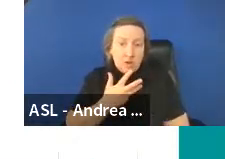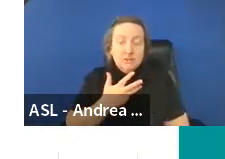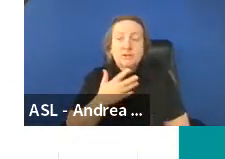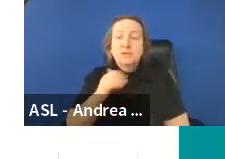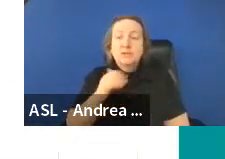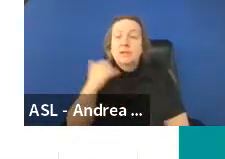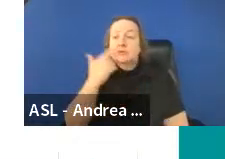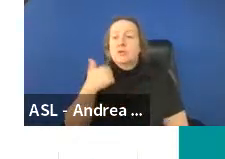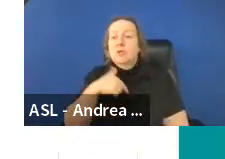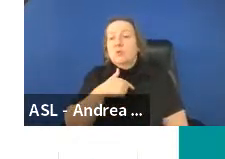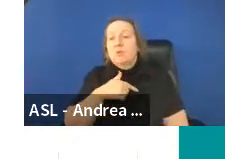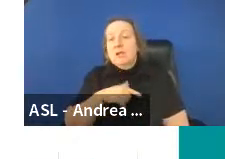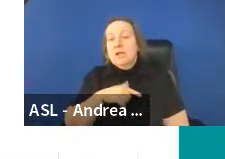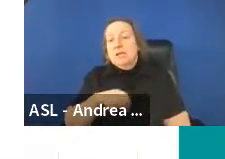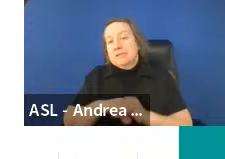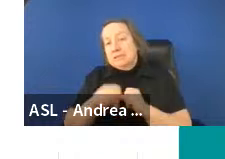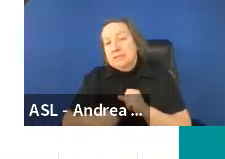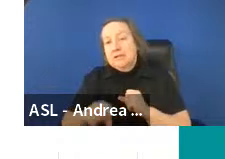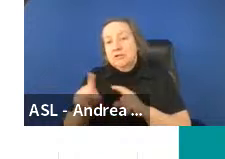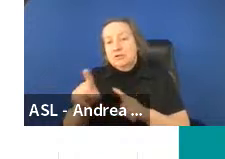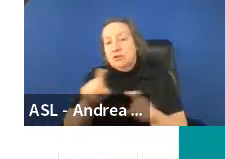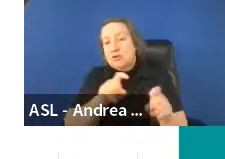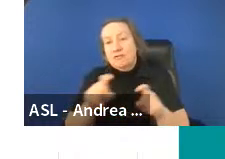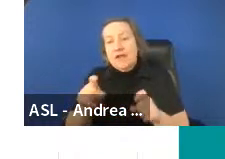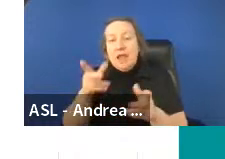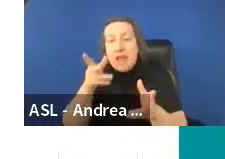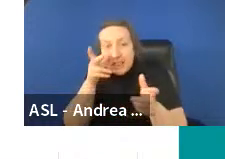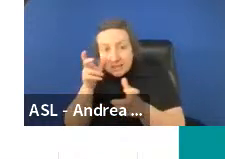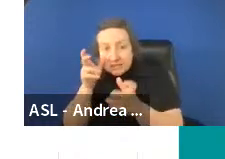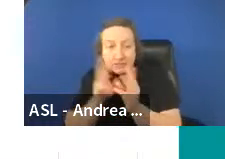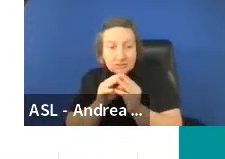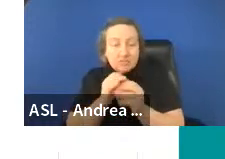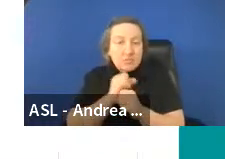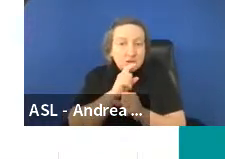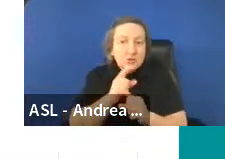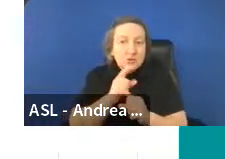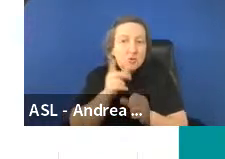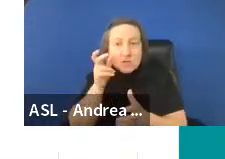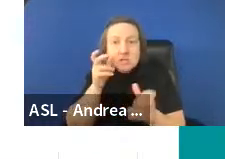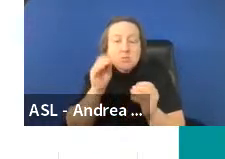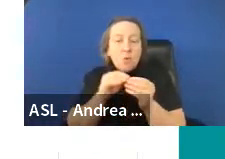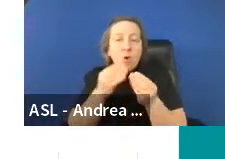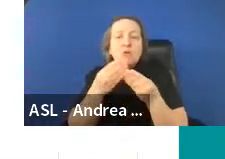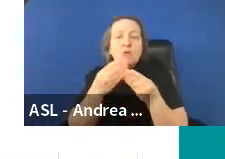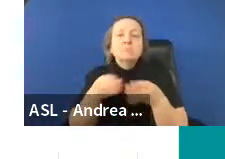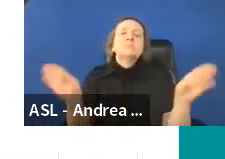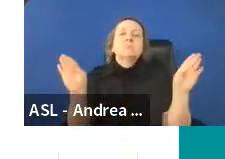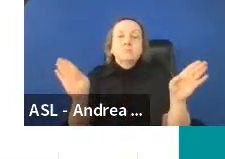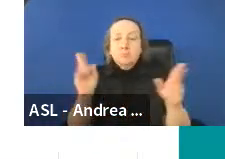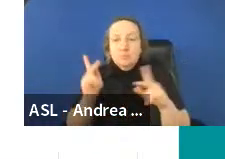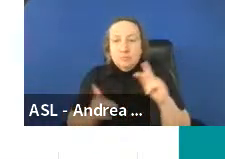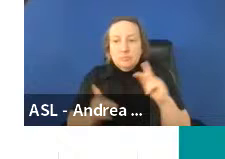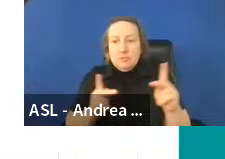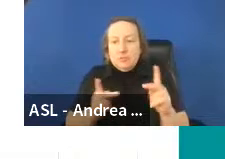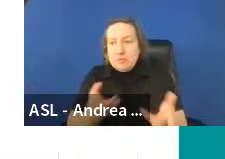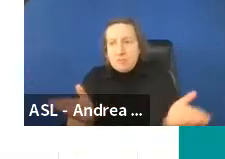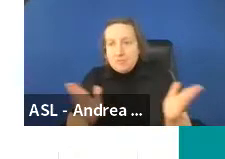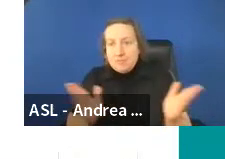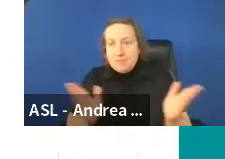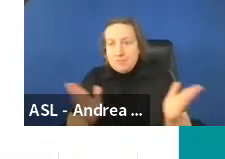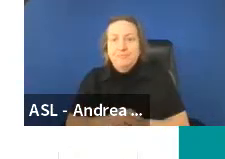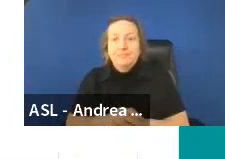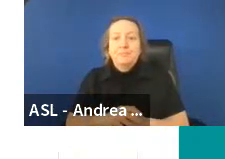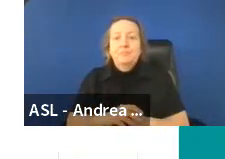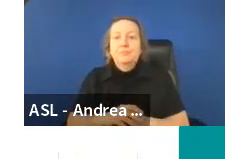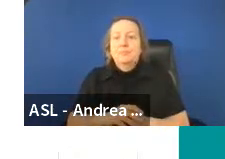the survey, as well as did our listening sessions to make sure that we were hearing from a more reflective amount of community members.